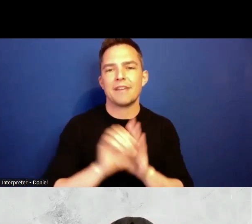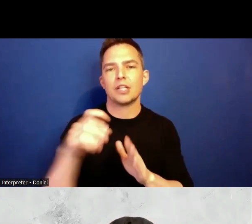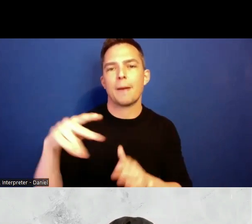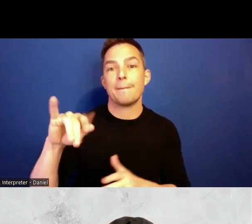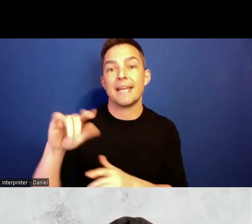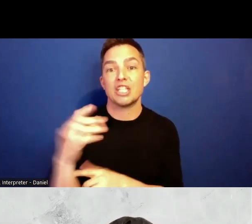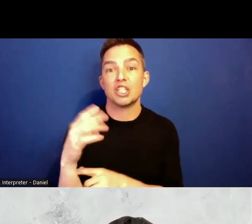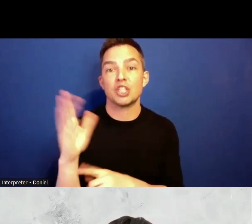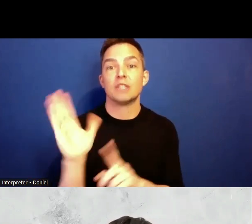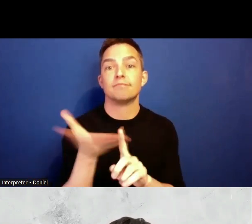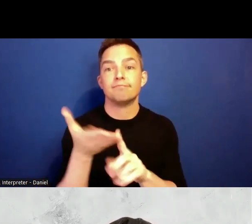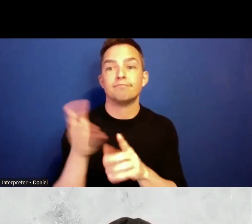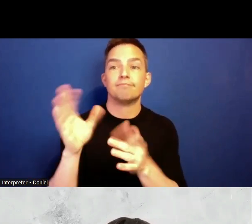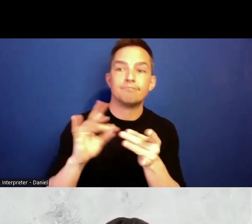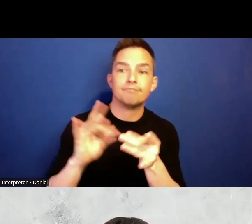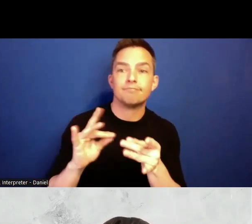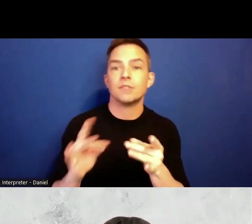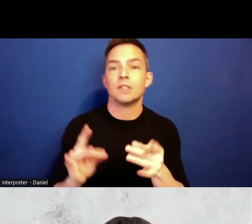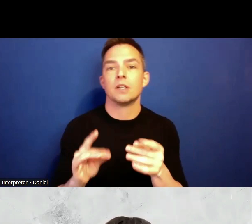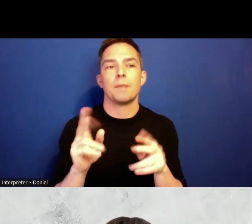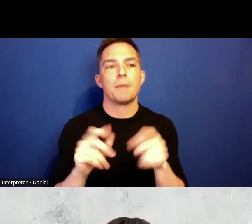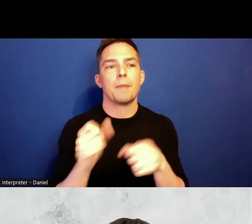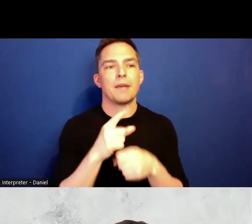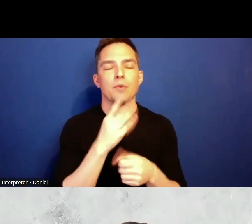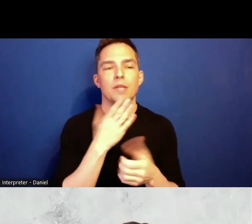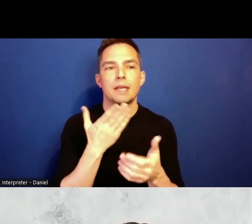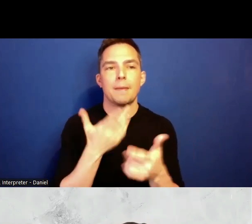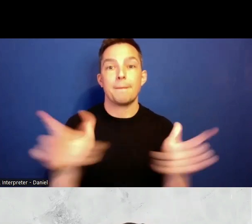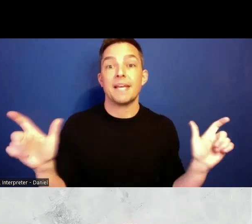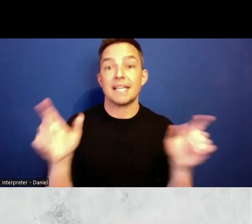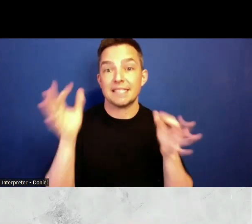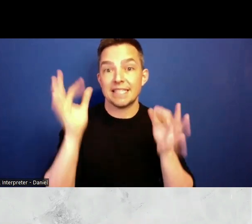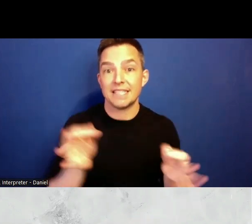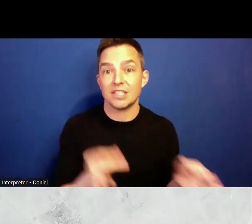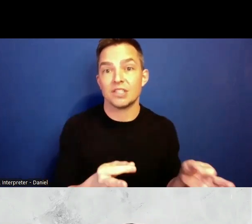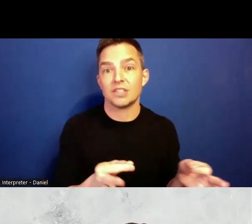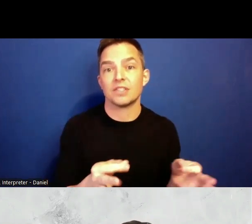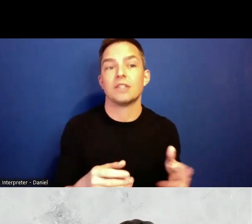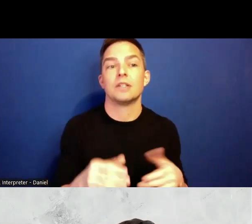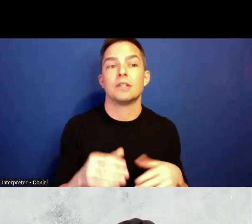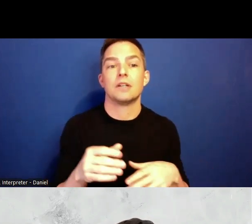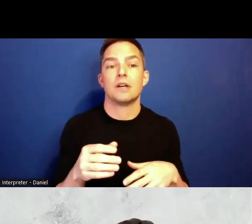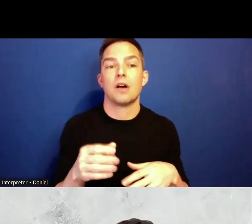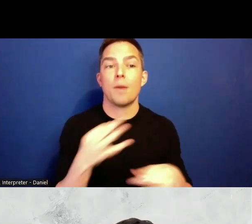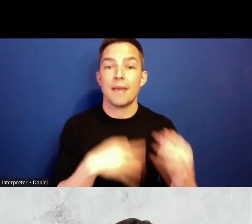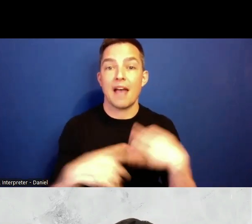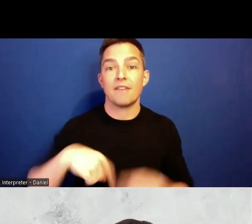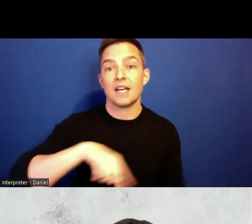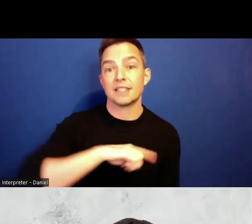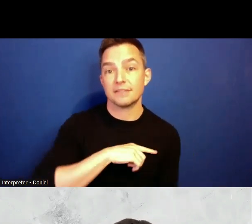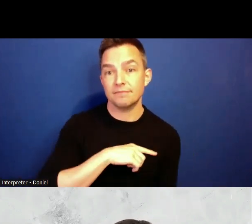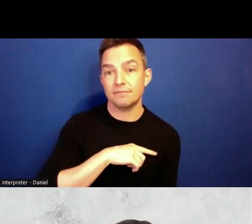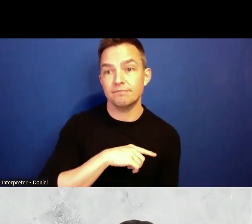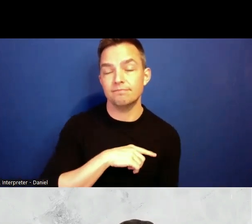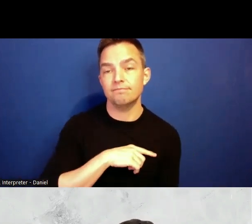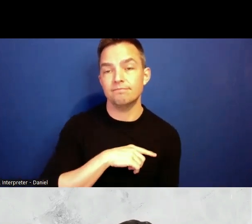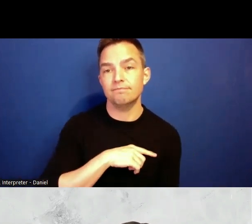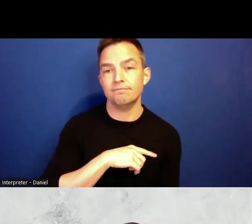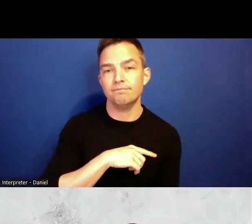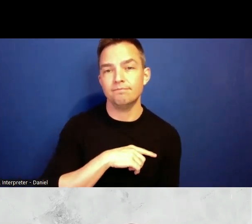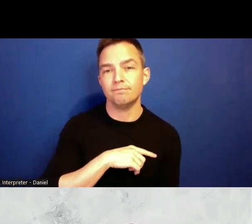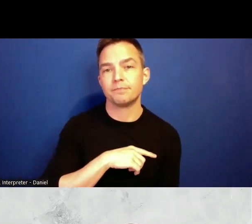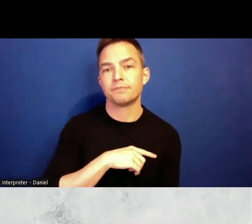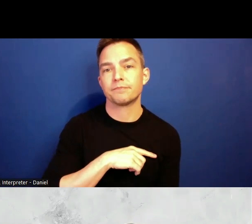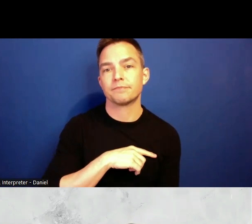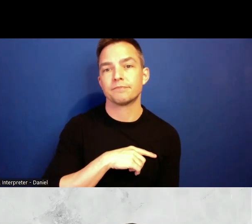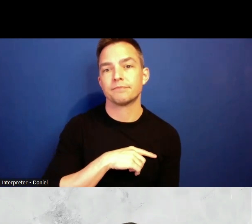with people who are making really big decisions on our behalf, it's super duper important that